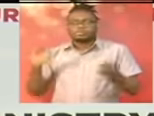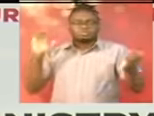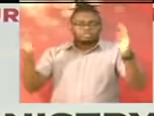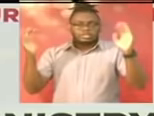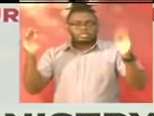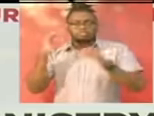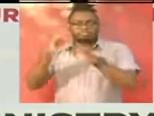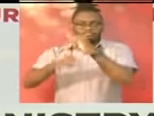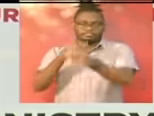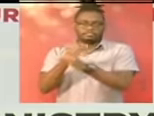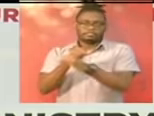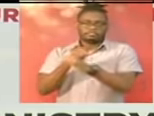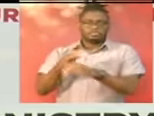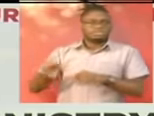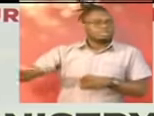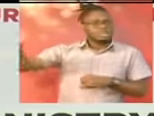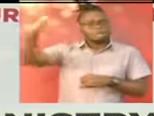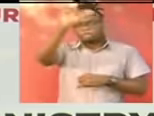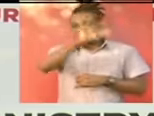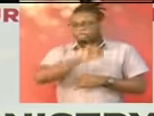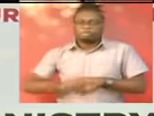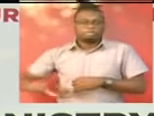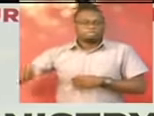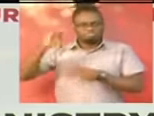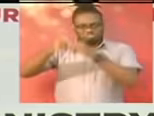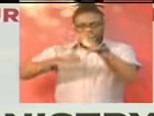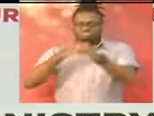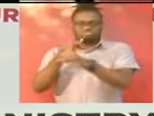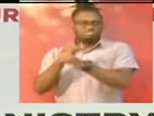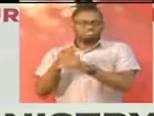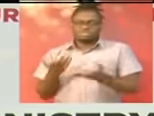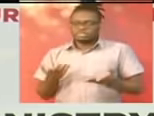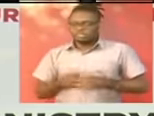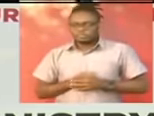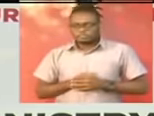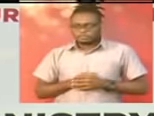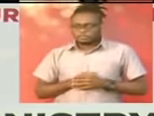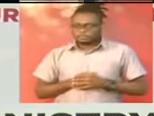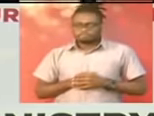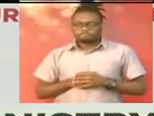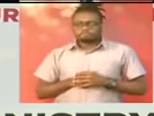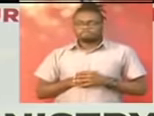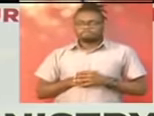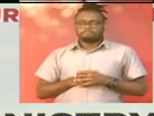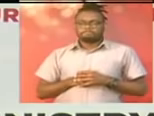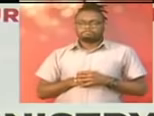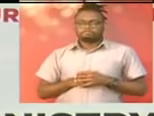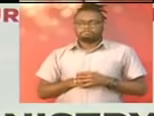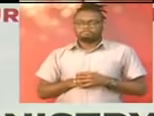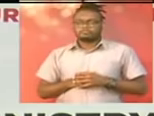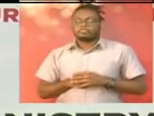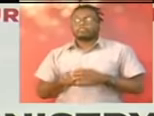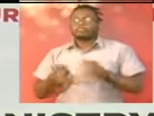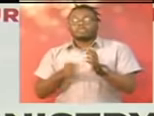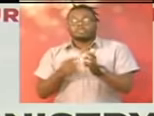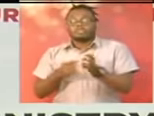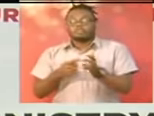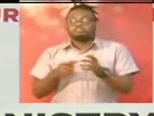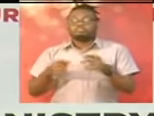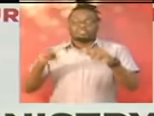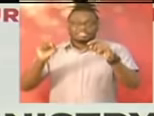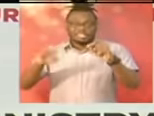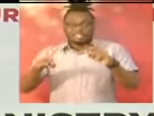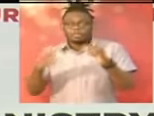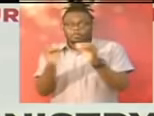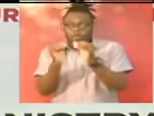the populations across the globe with regard to the need for more advanced care. Now, the